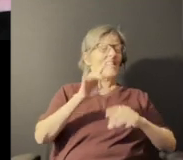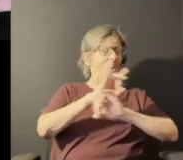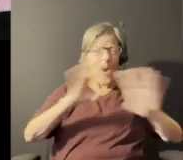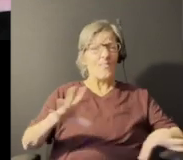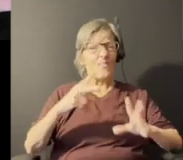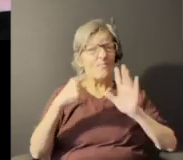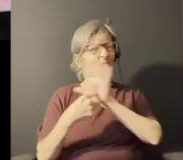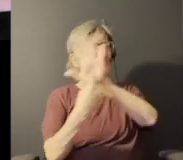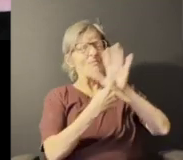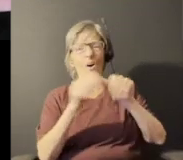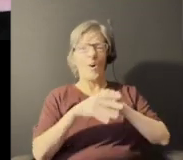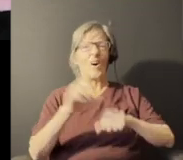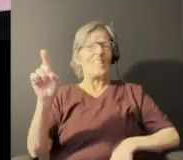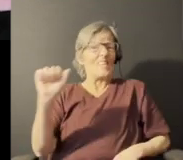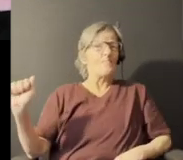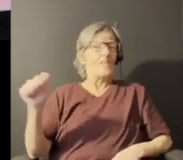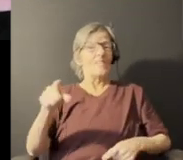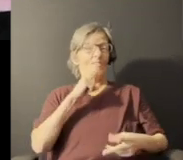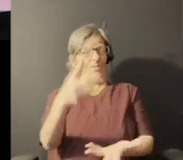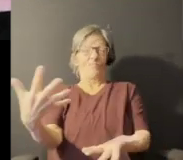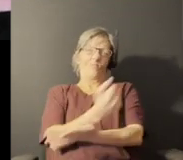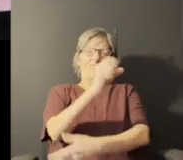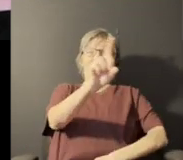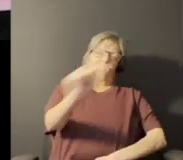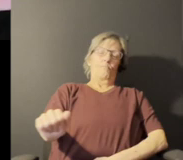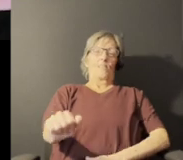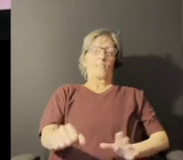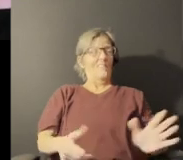that somehow there seems to be a sense that you deserve it,